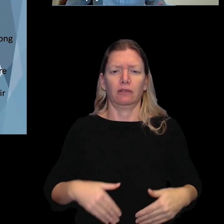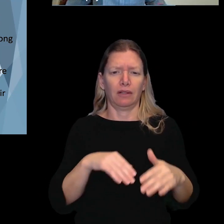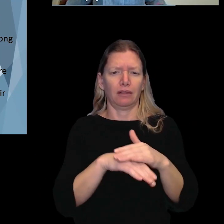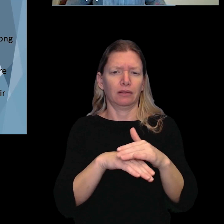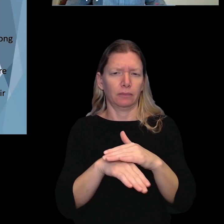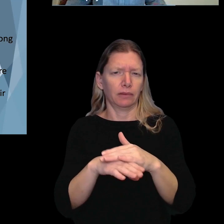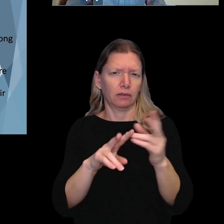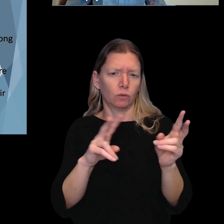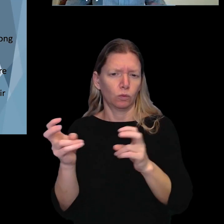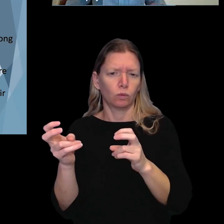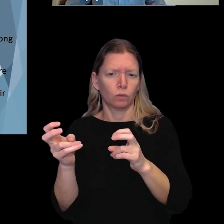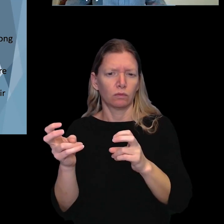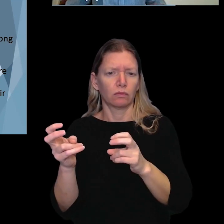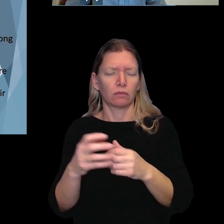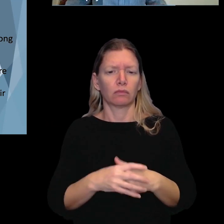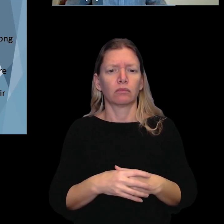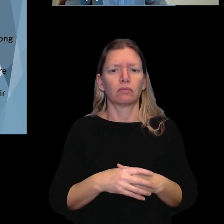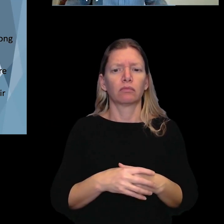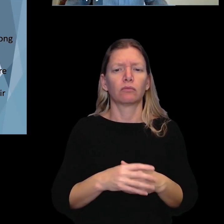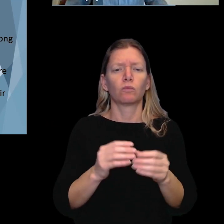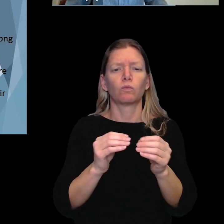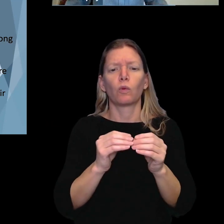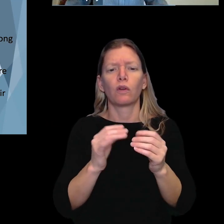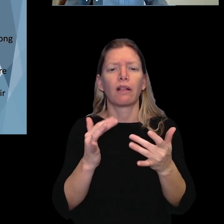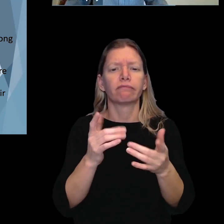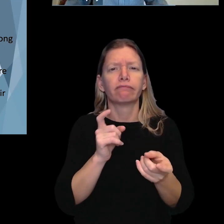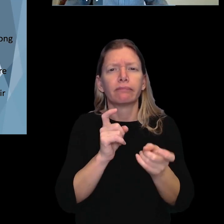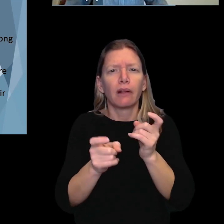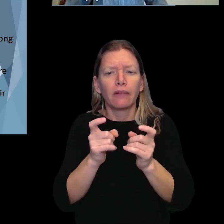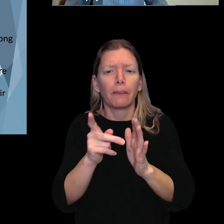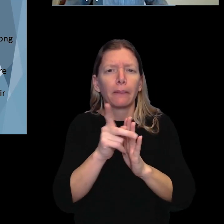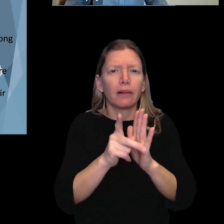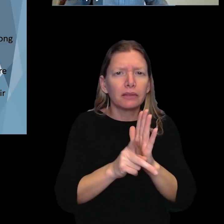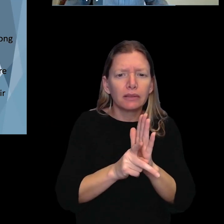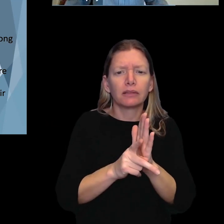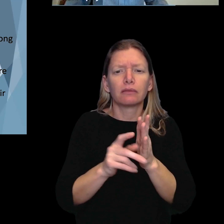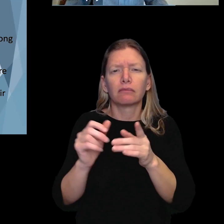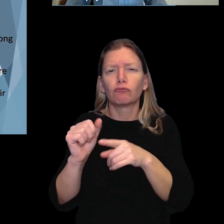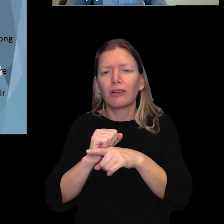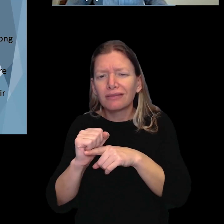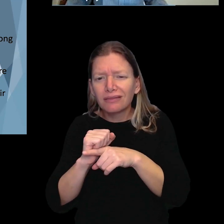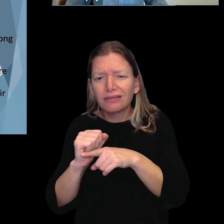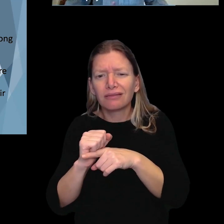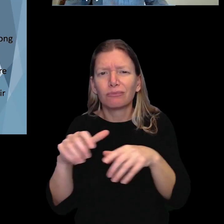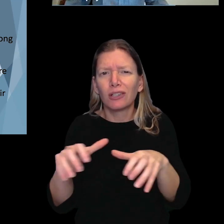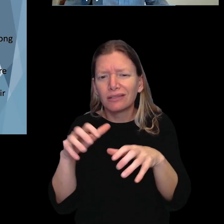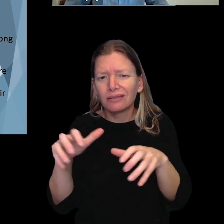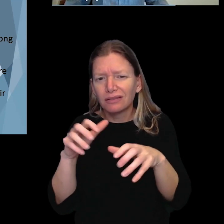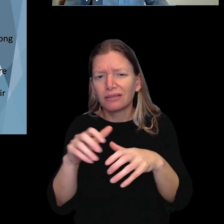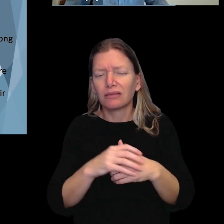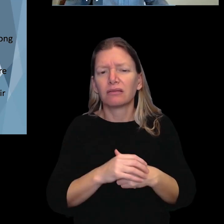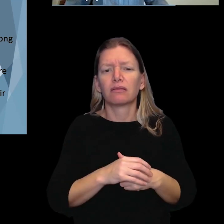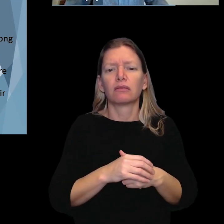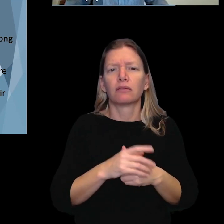go beyond physical accessibility issues, but more along the lines of